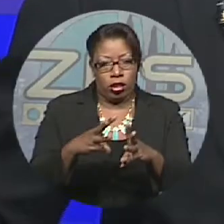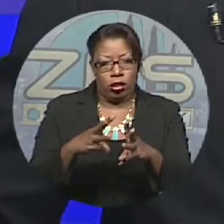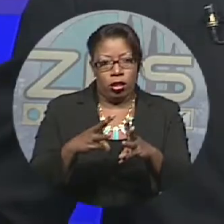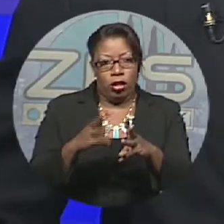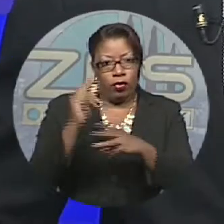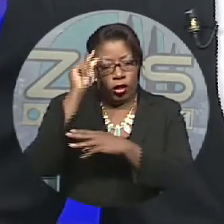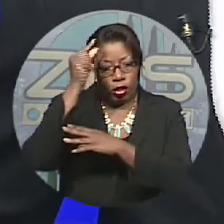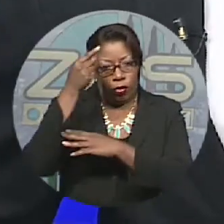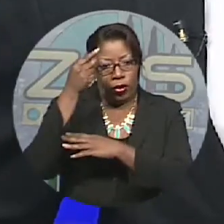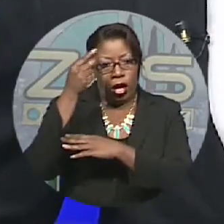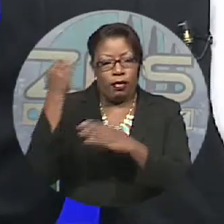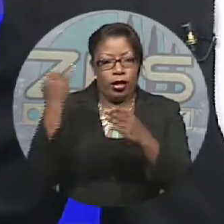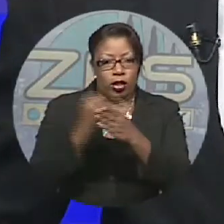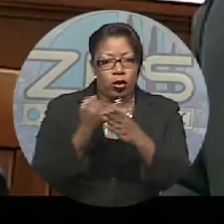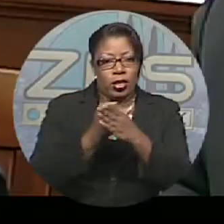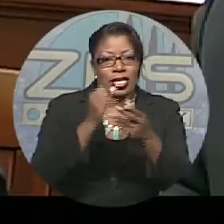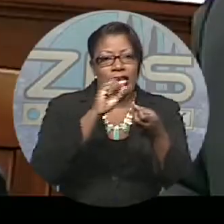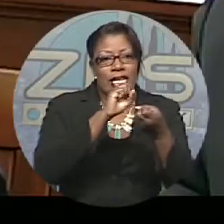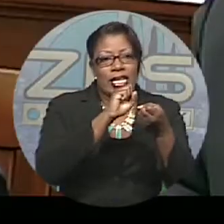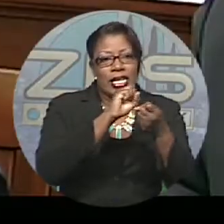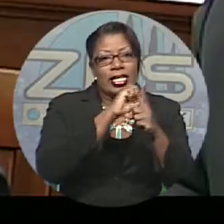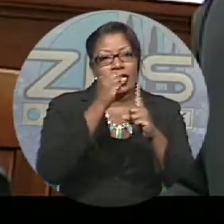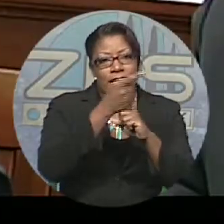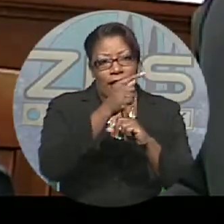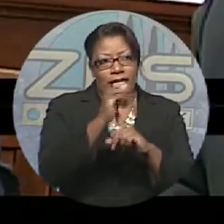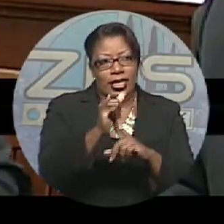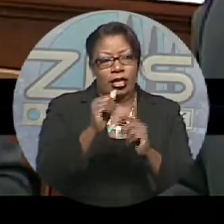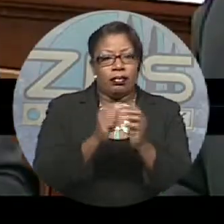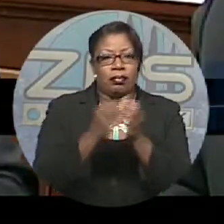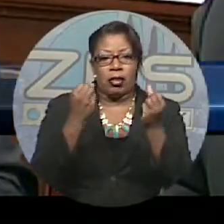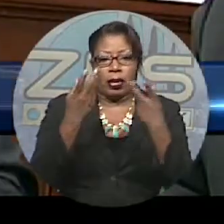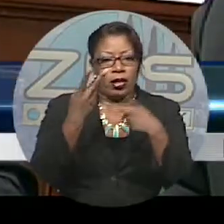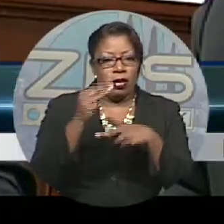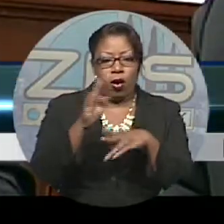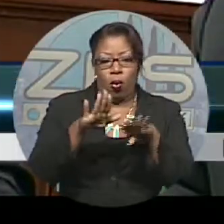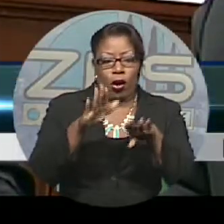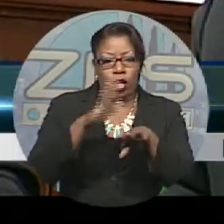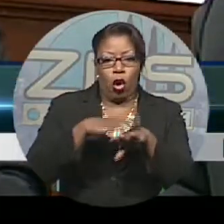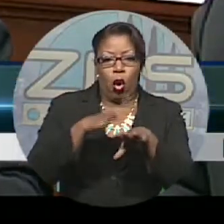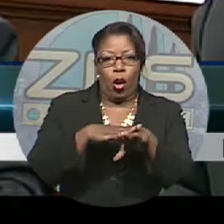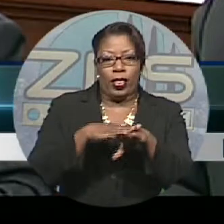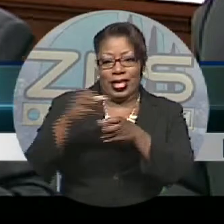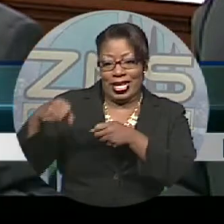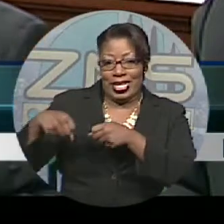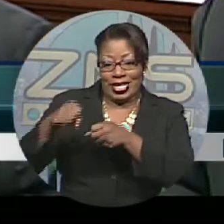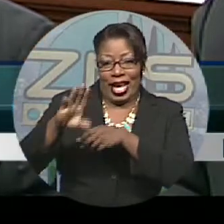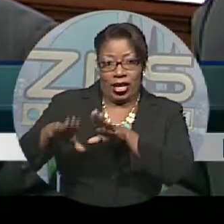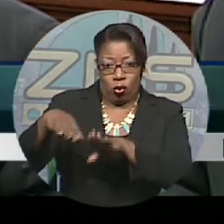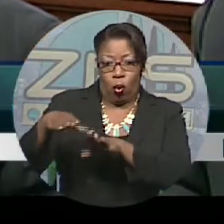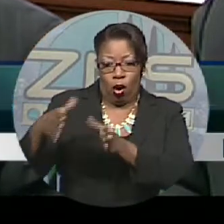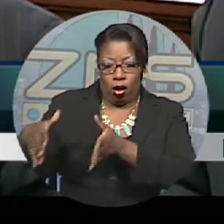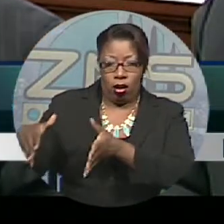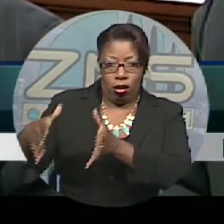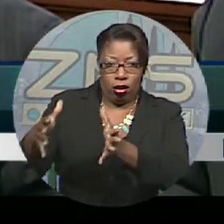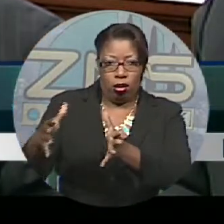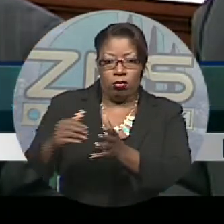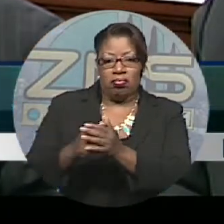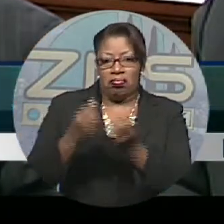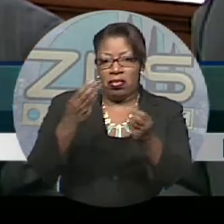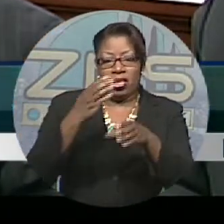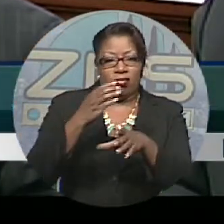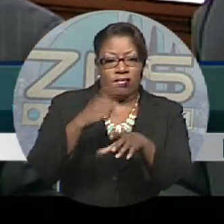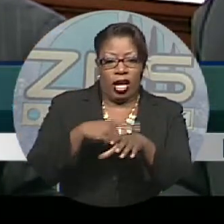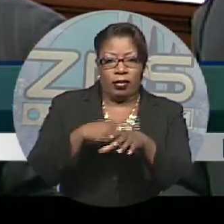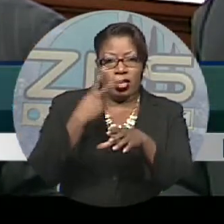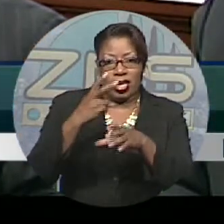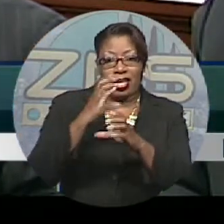inclusive society. They're walking on the sidewalk. Sometimes they meet cars on the side, parked on the sidewalk. Sometimes